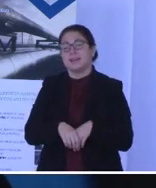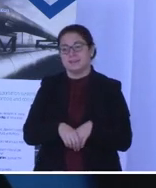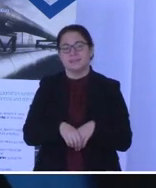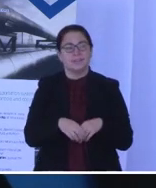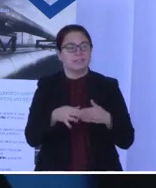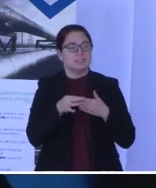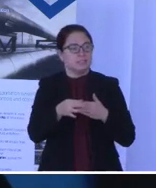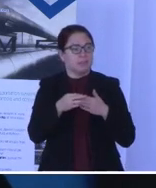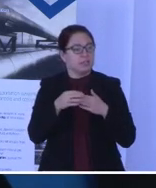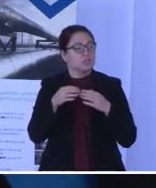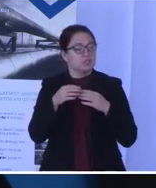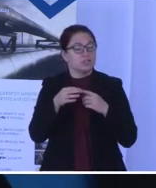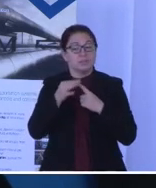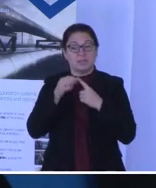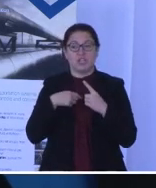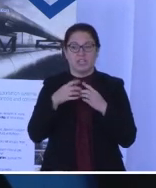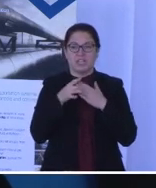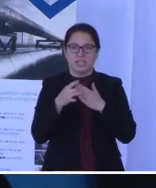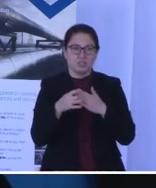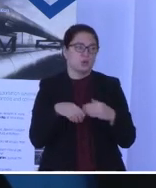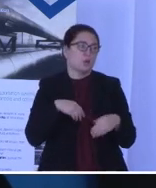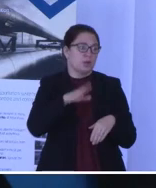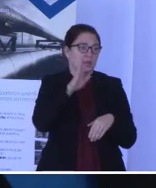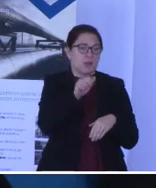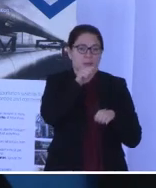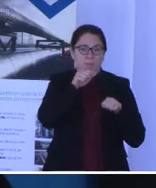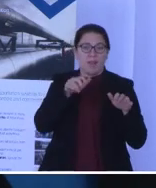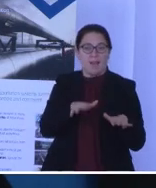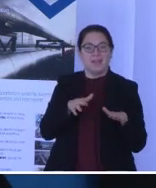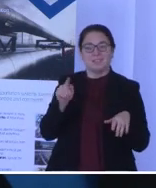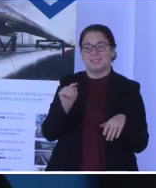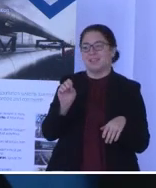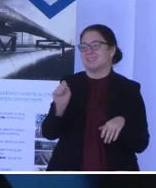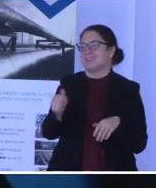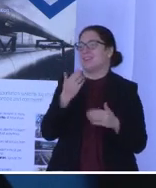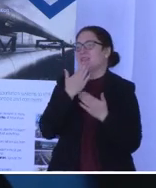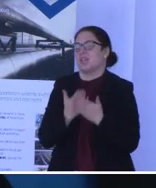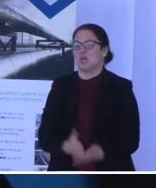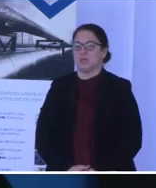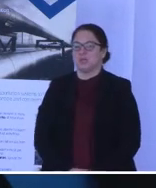So God bless, happy 20th birthday, and be well. Thank you.